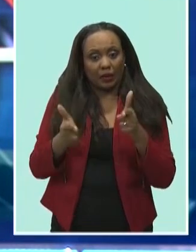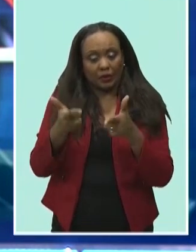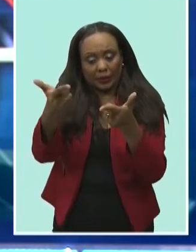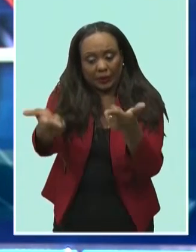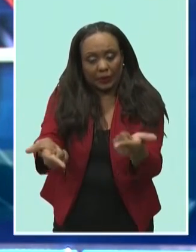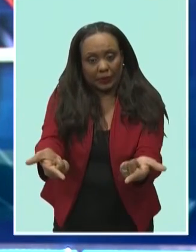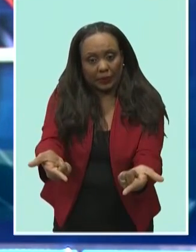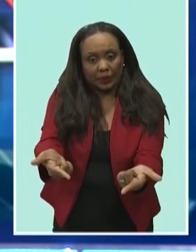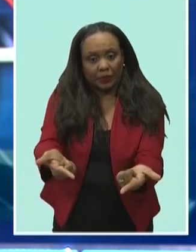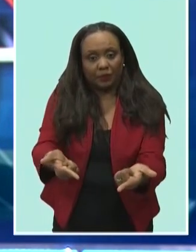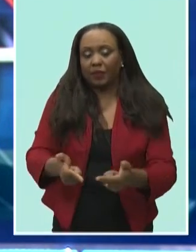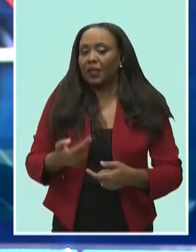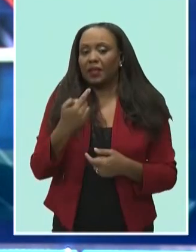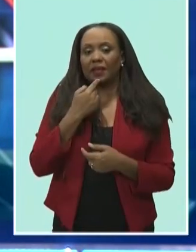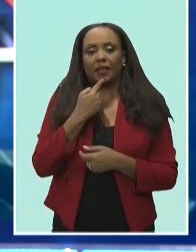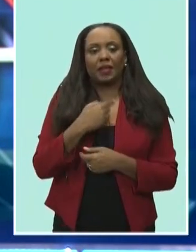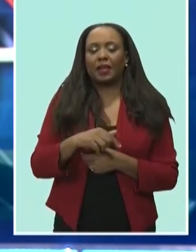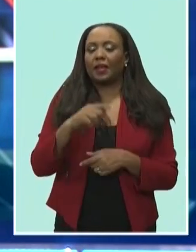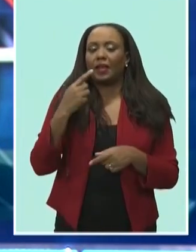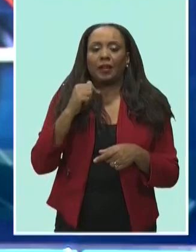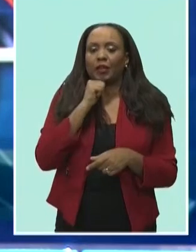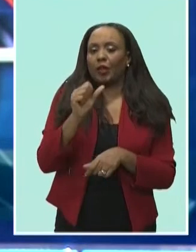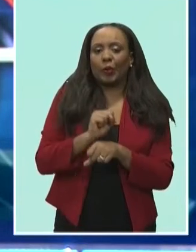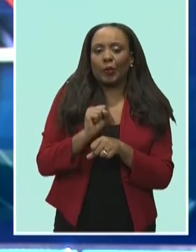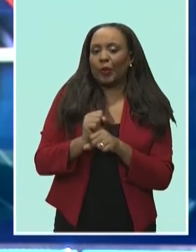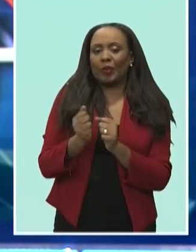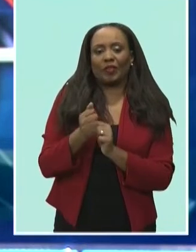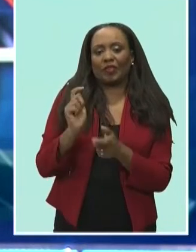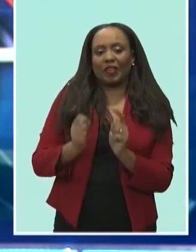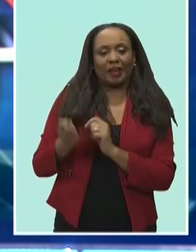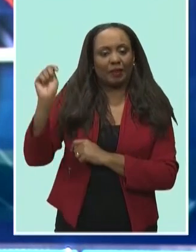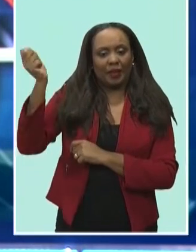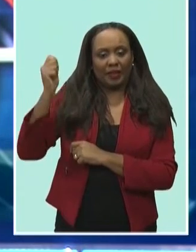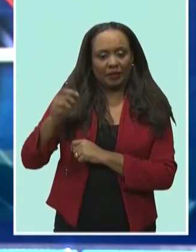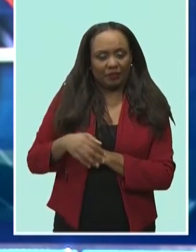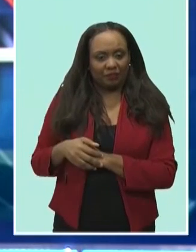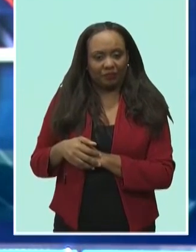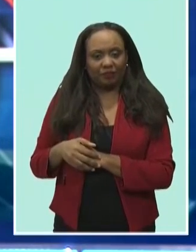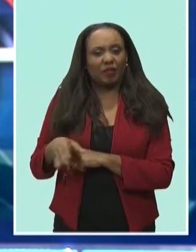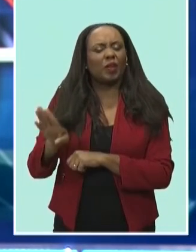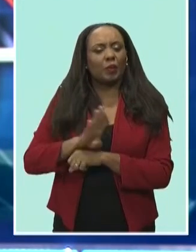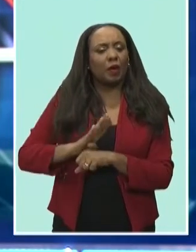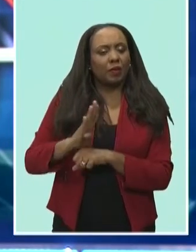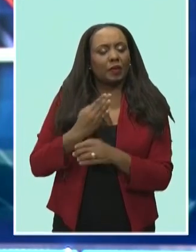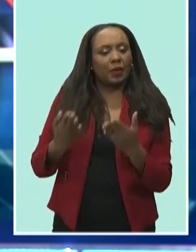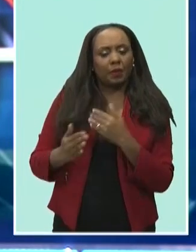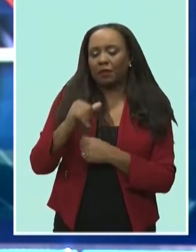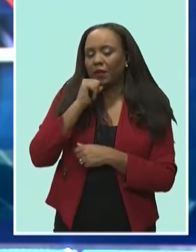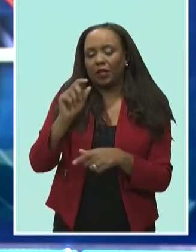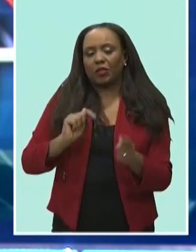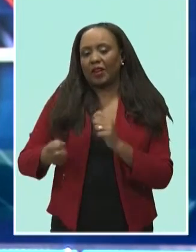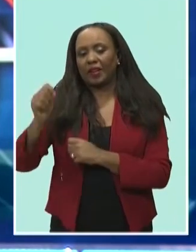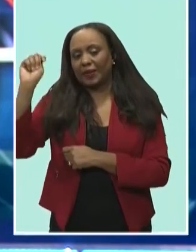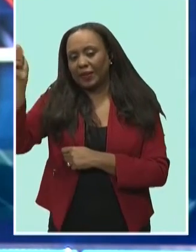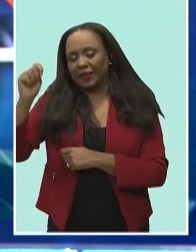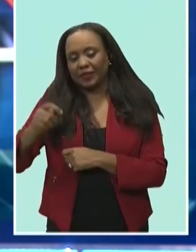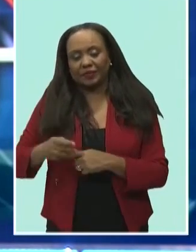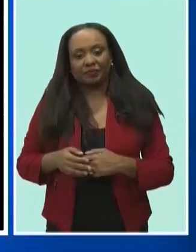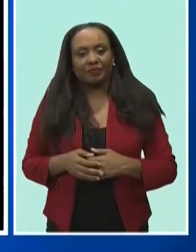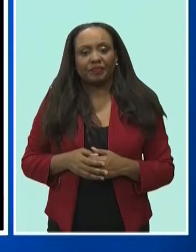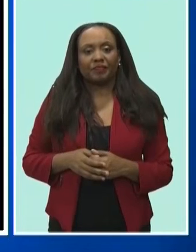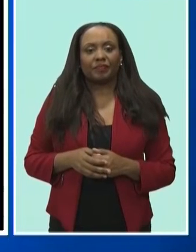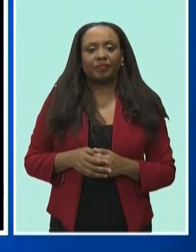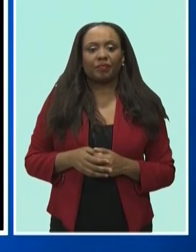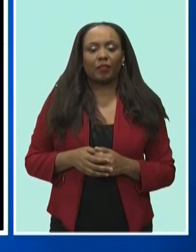countries and in certain circumstances. Earlier this week, the Barbados government announced a week-long amnesty which starts on Sunday.